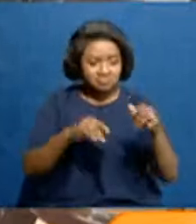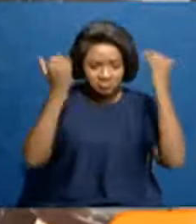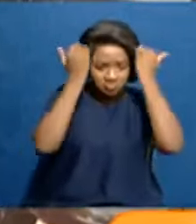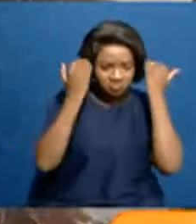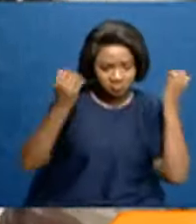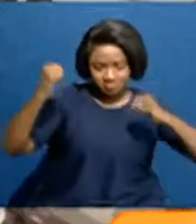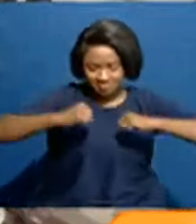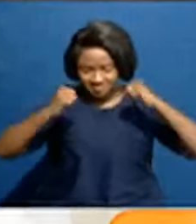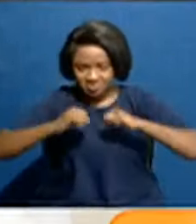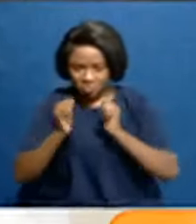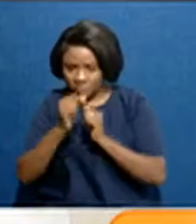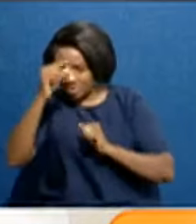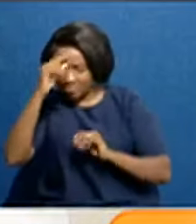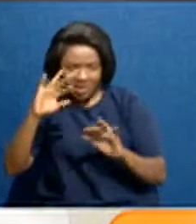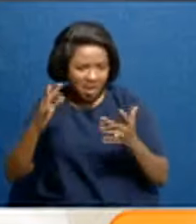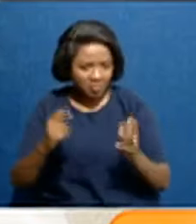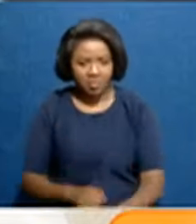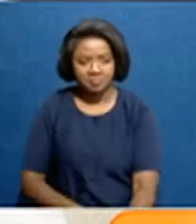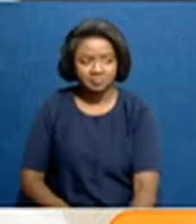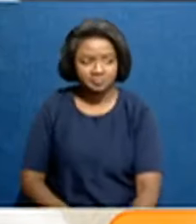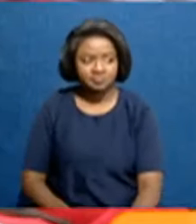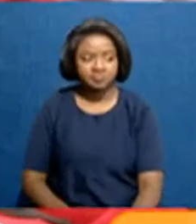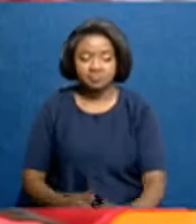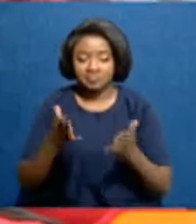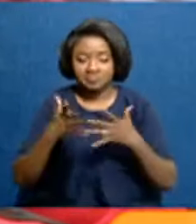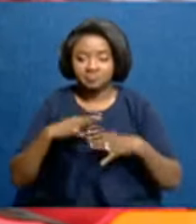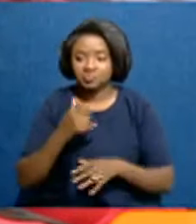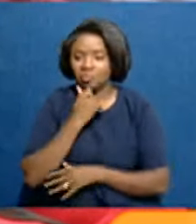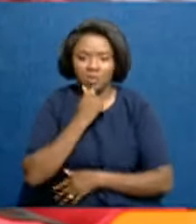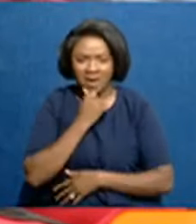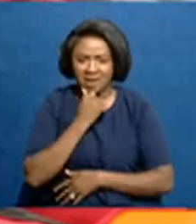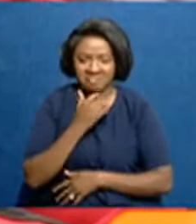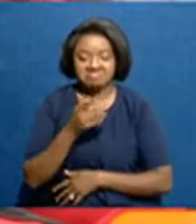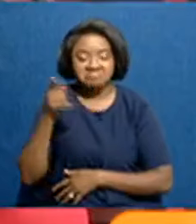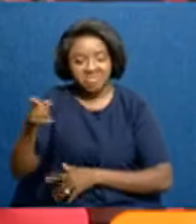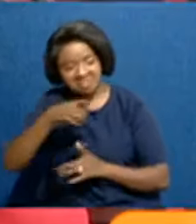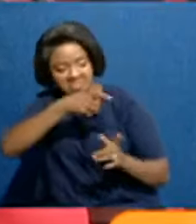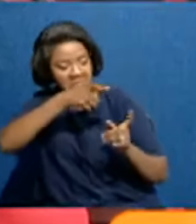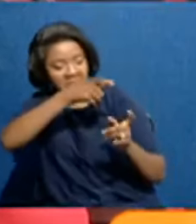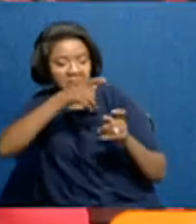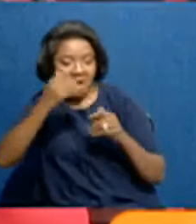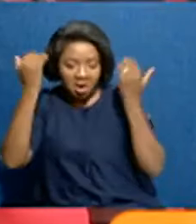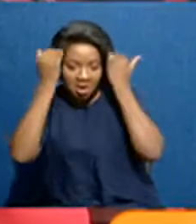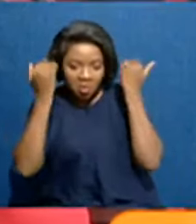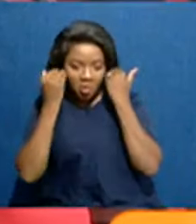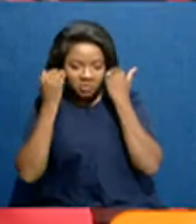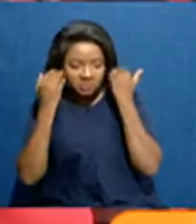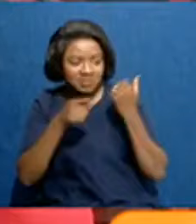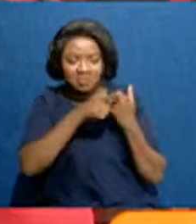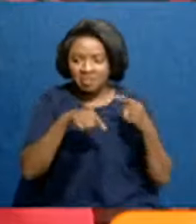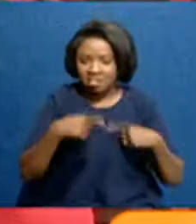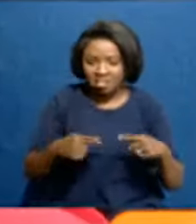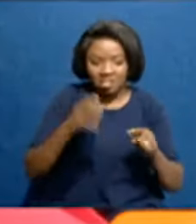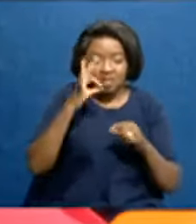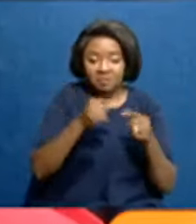on the said agreement, observers may take the remarks as message of intimidation to the courts, to which those opposed to the housing